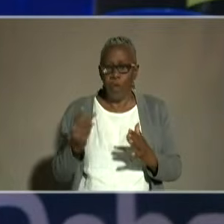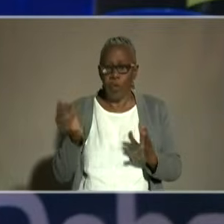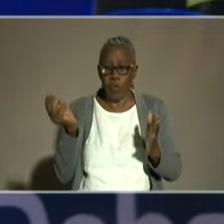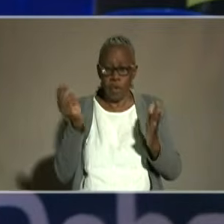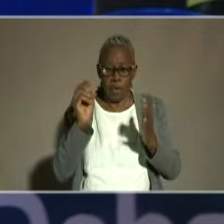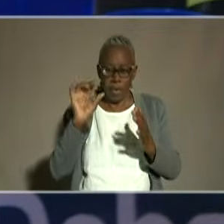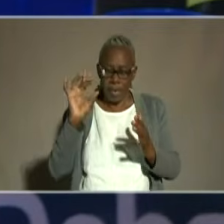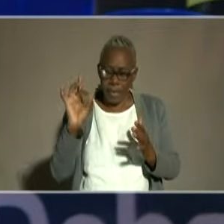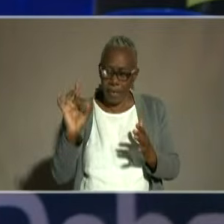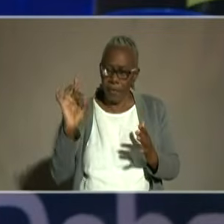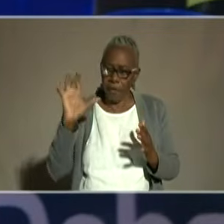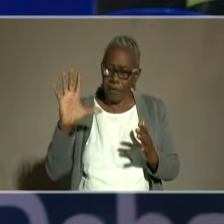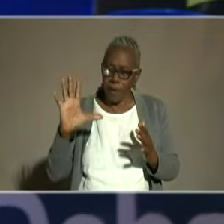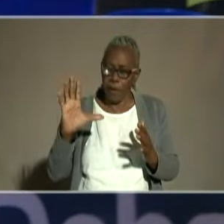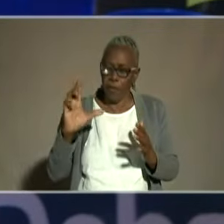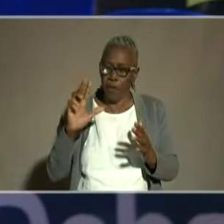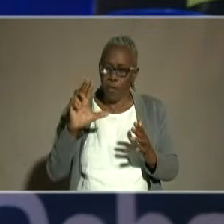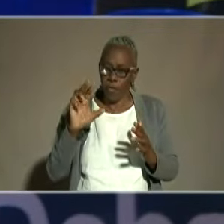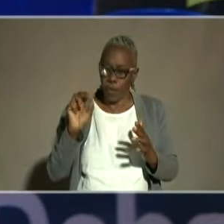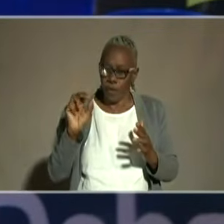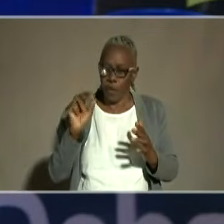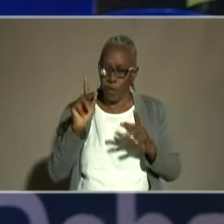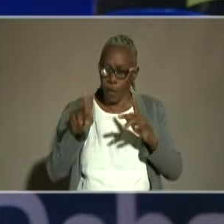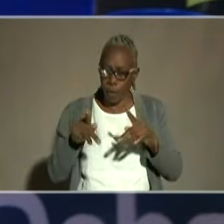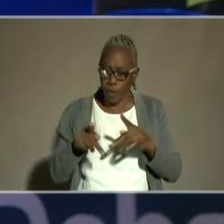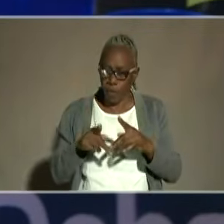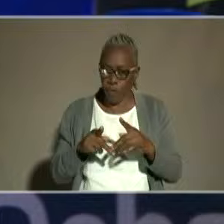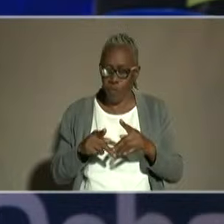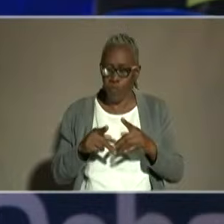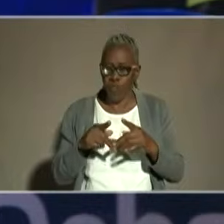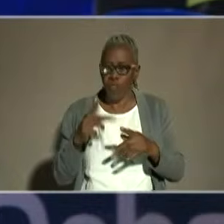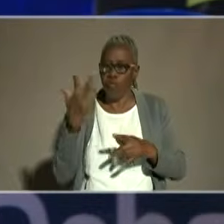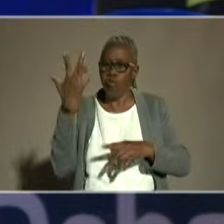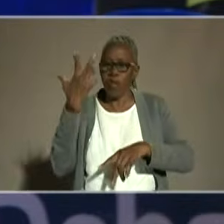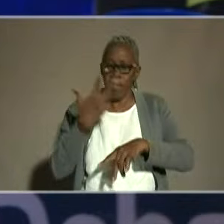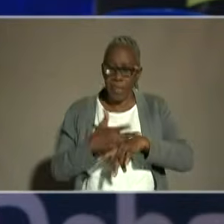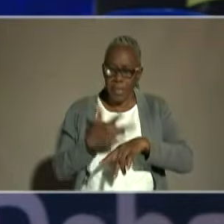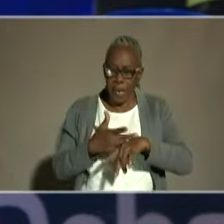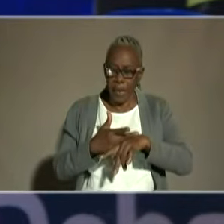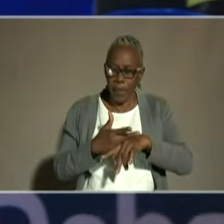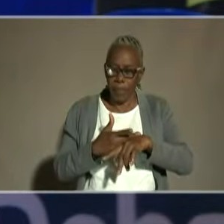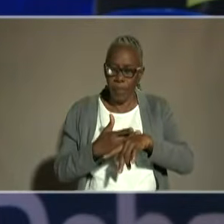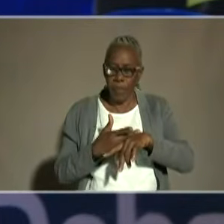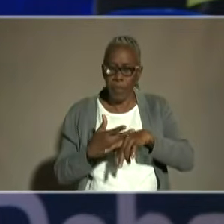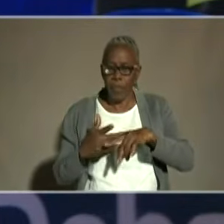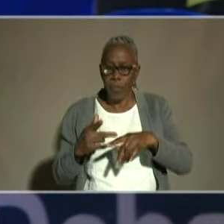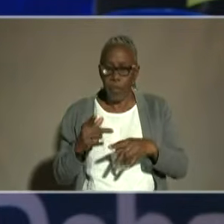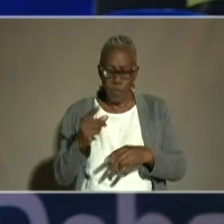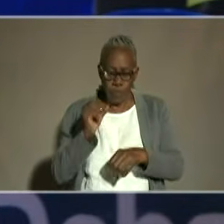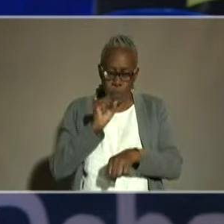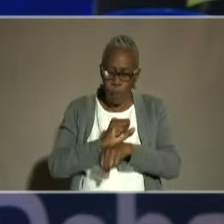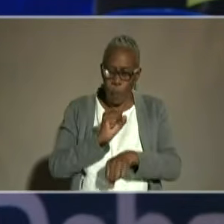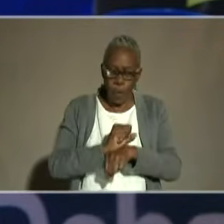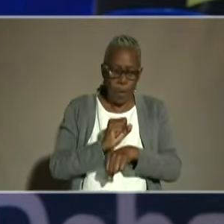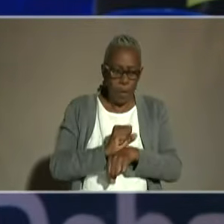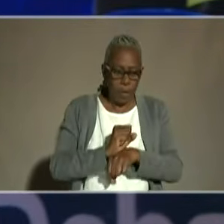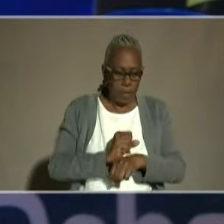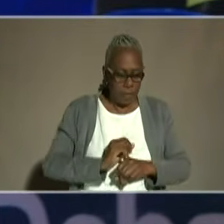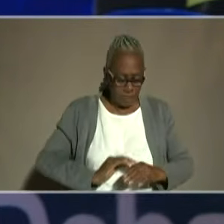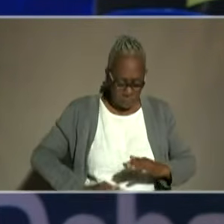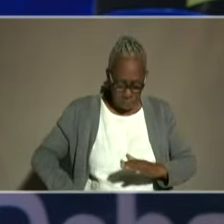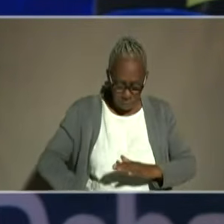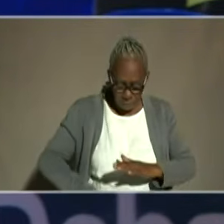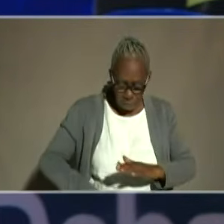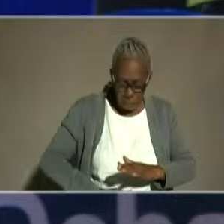persons into the labor force. We have tripled the minimum wage. We have cut murders by 55%